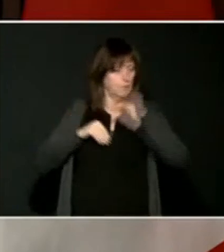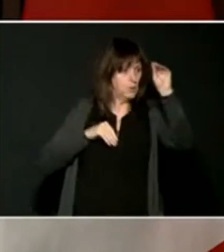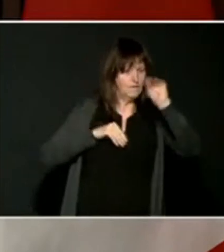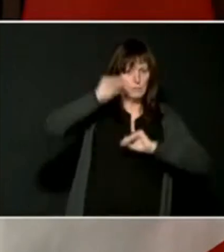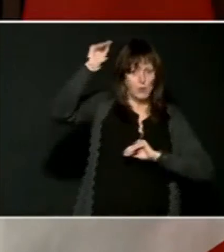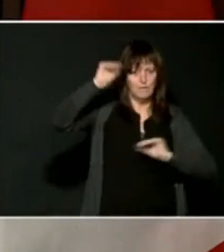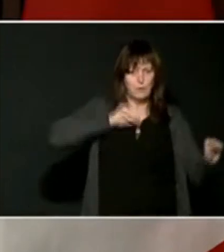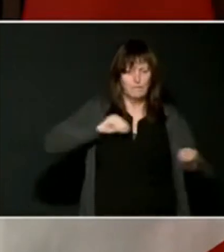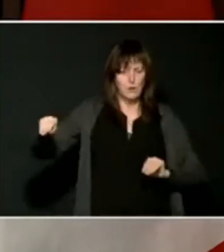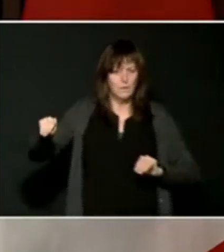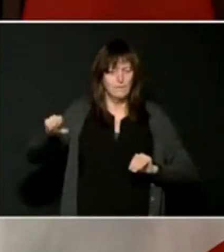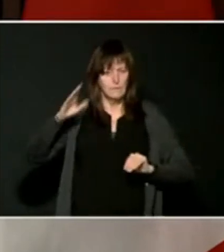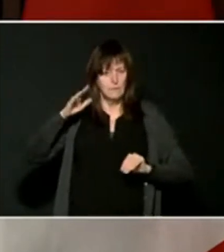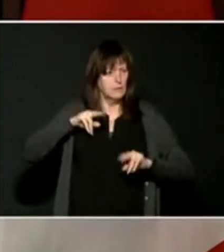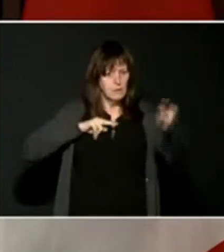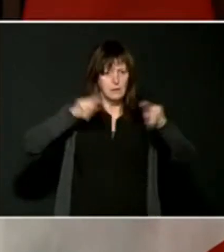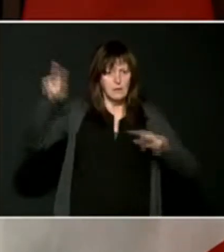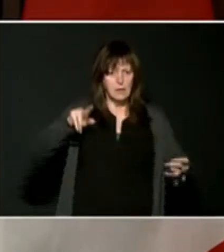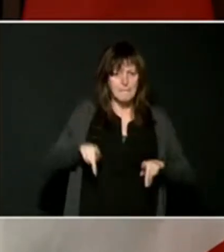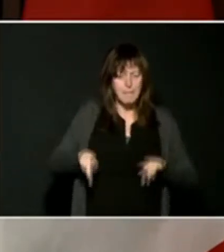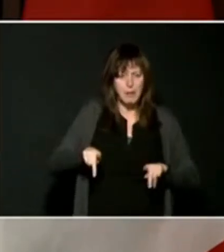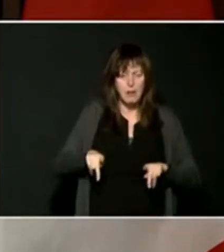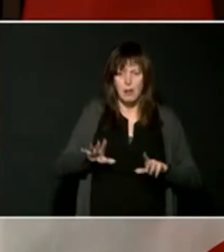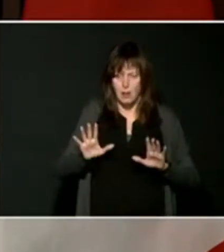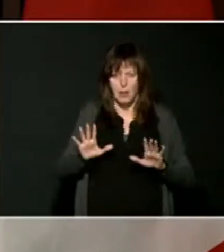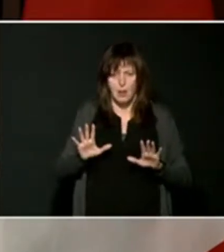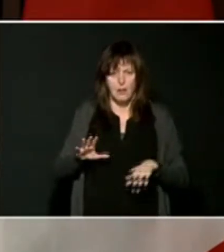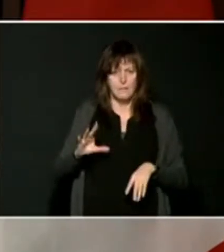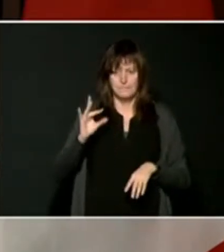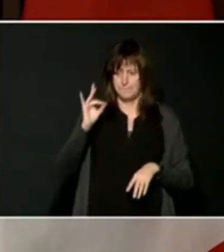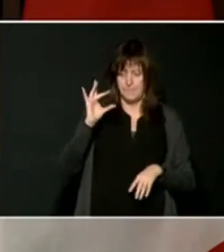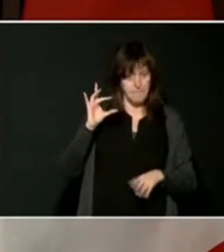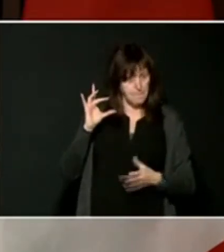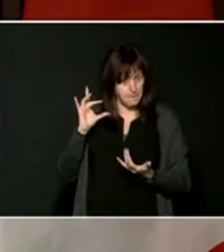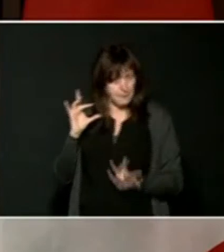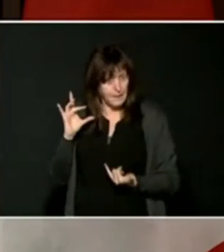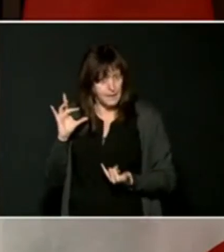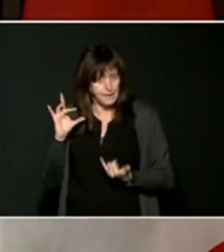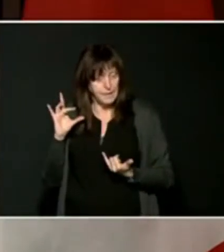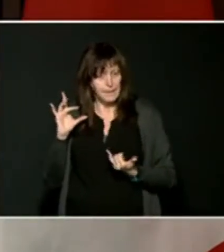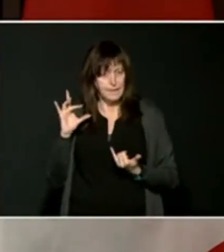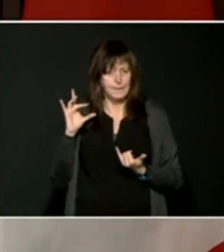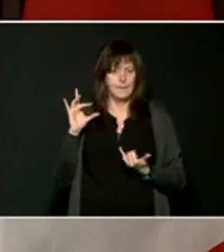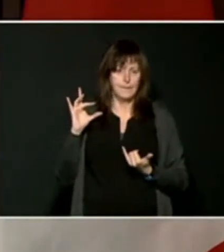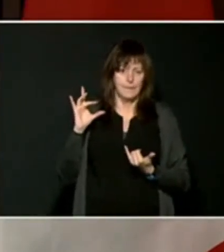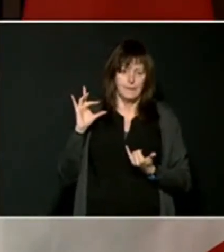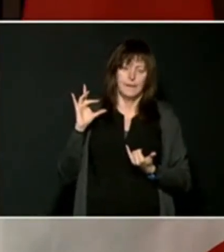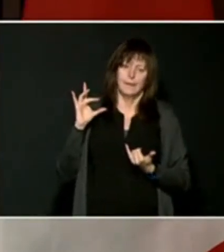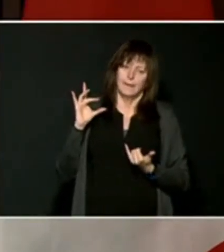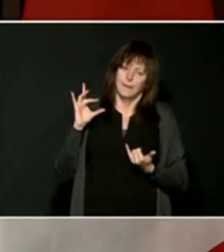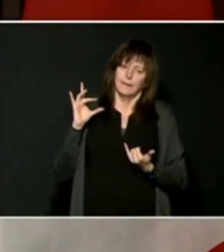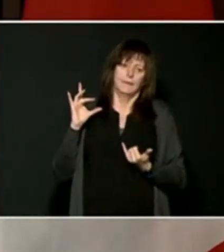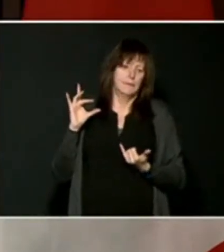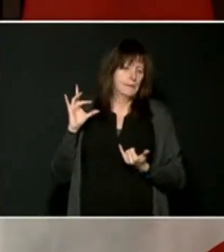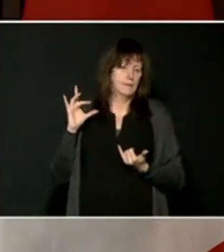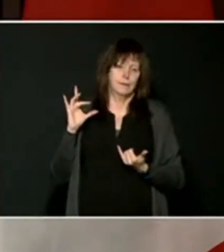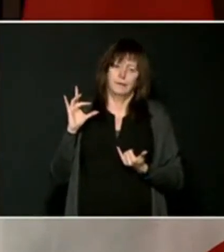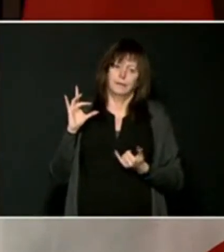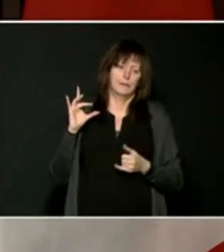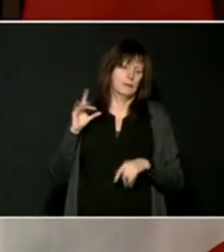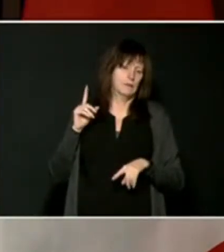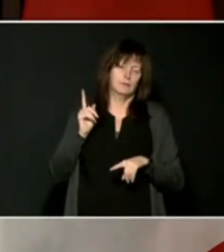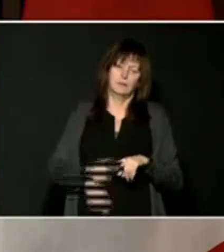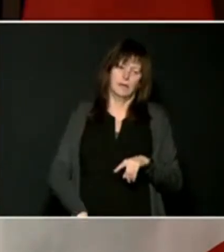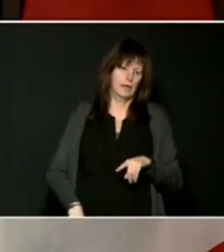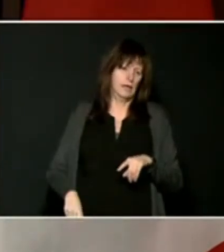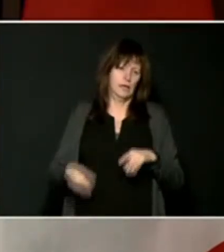800 is a place where we are not able to provide all the care as well as we